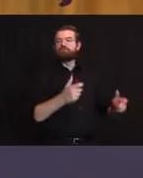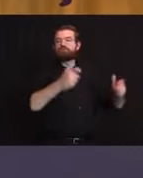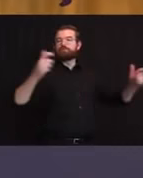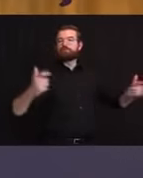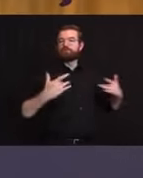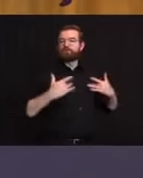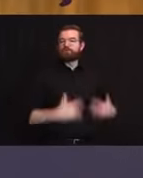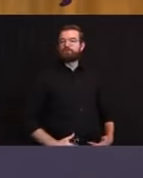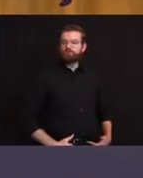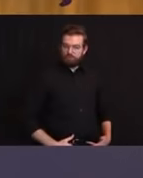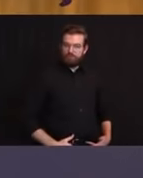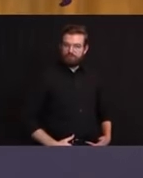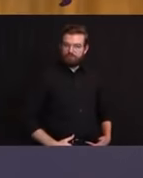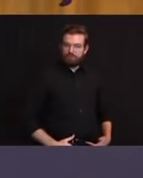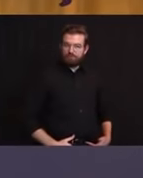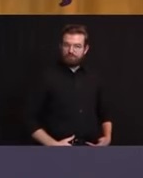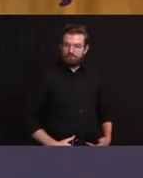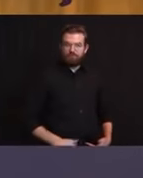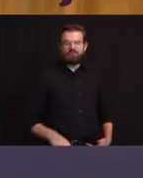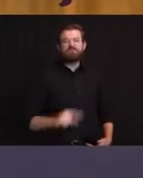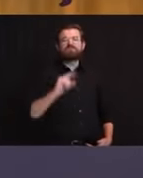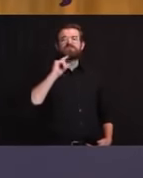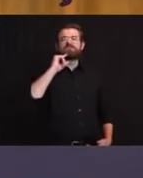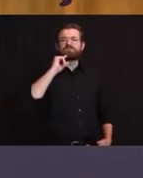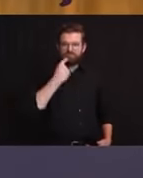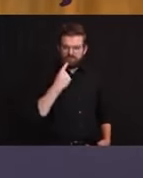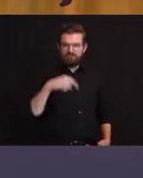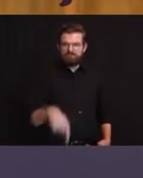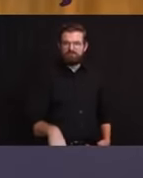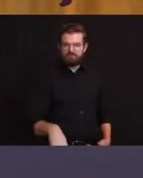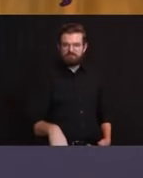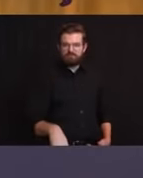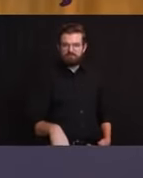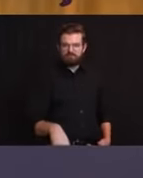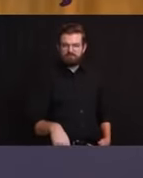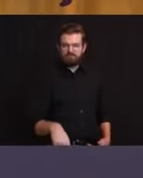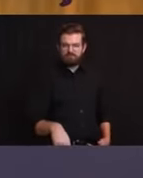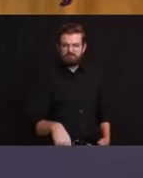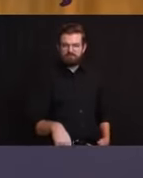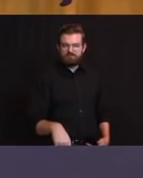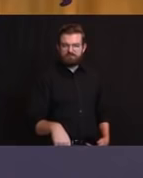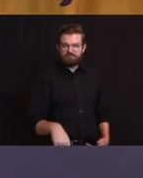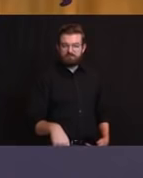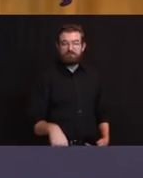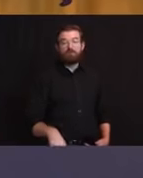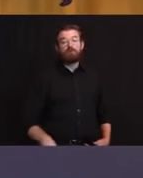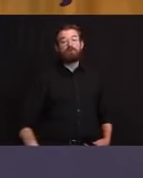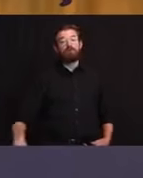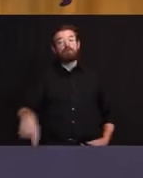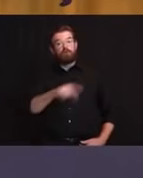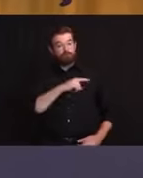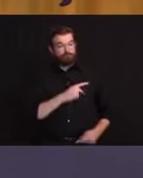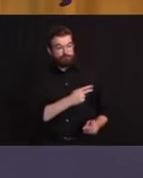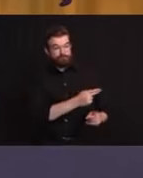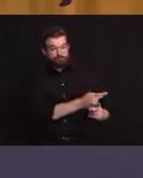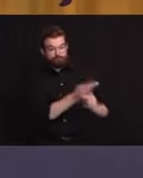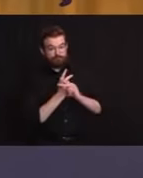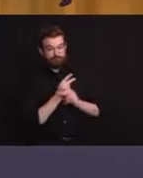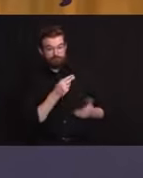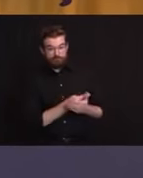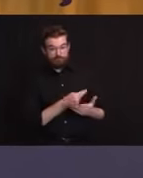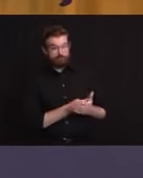territory. And we've also said all along that the borrowing alone, even that is not